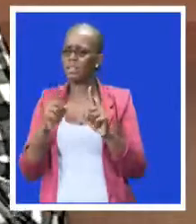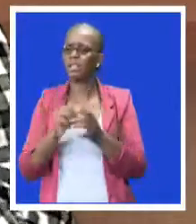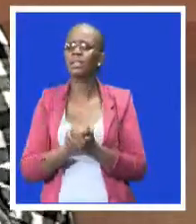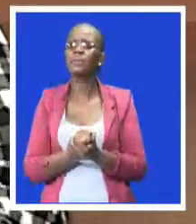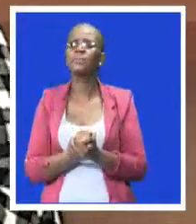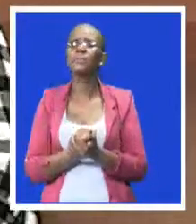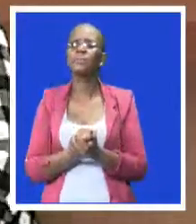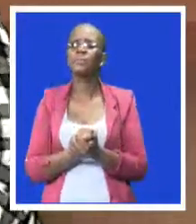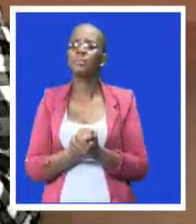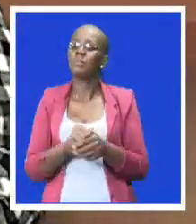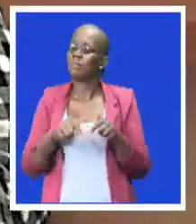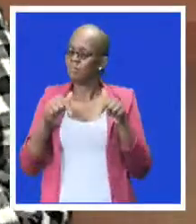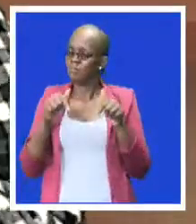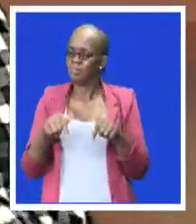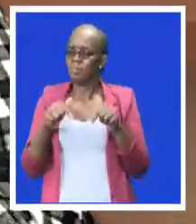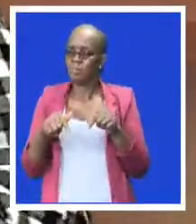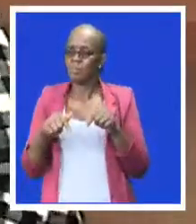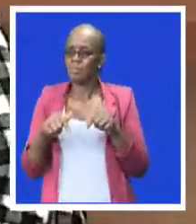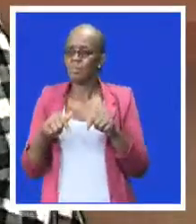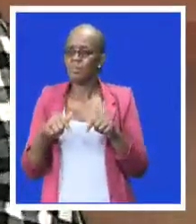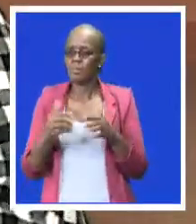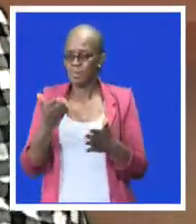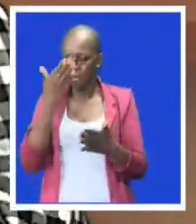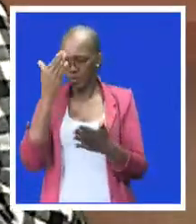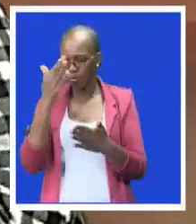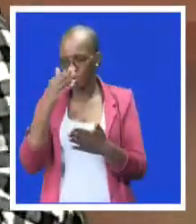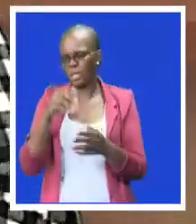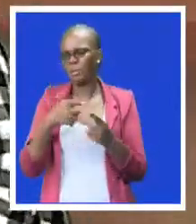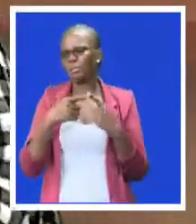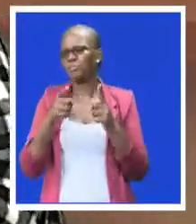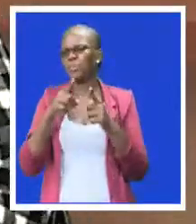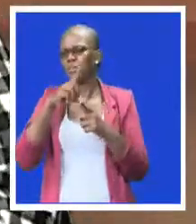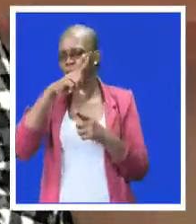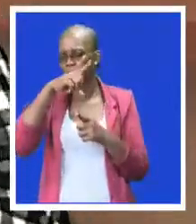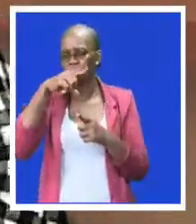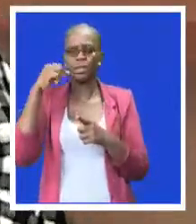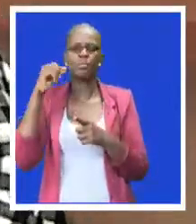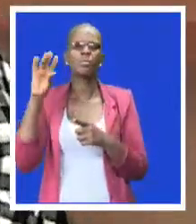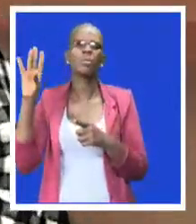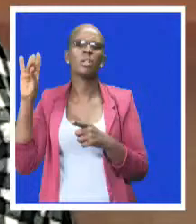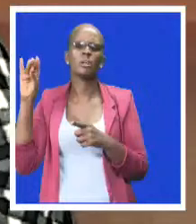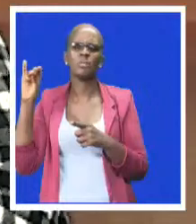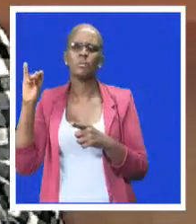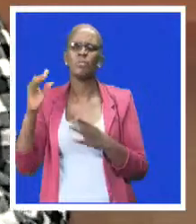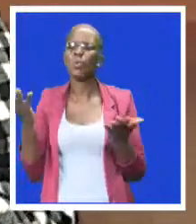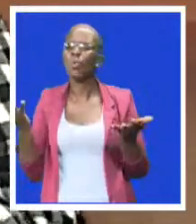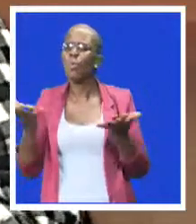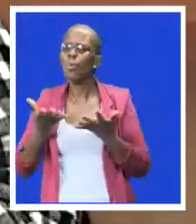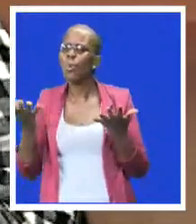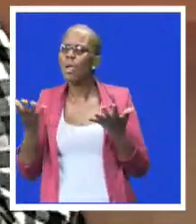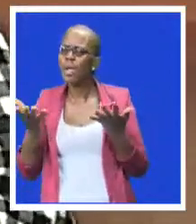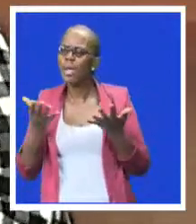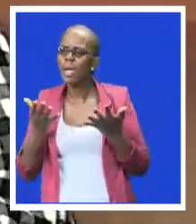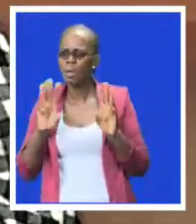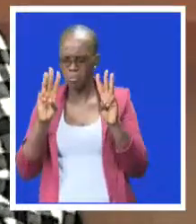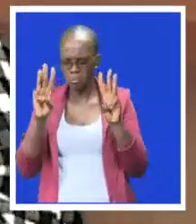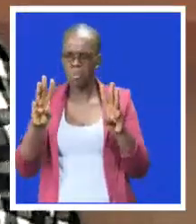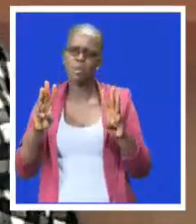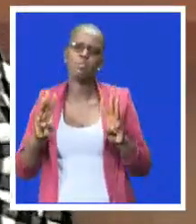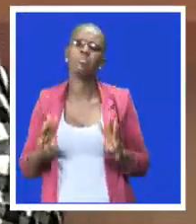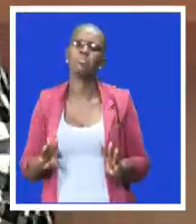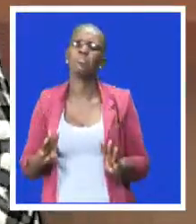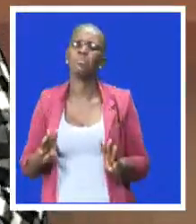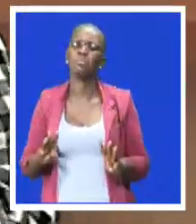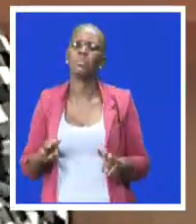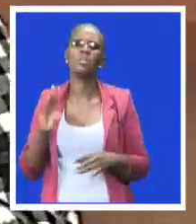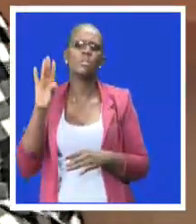the different names of different animals. So where do we find animals? We find animals in different